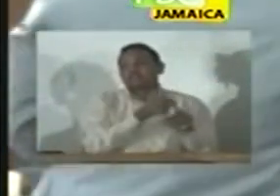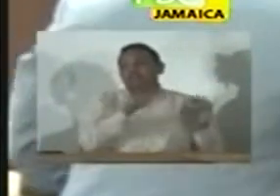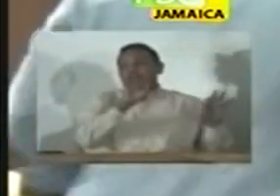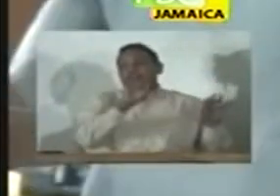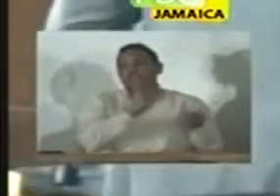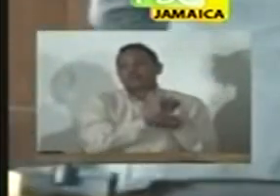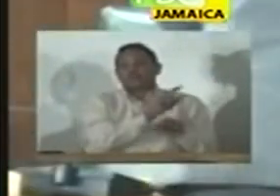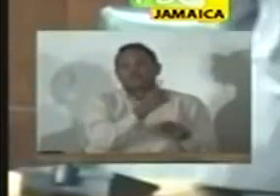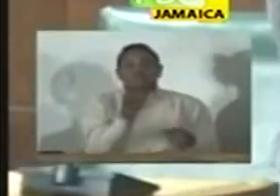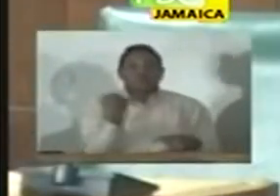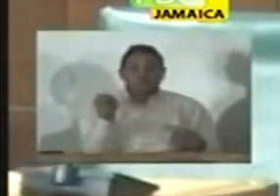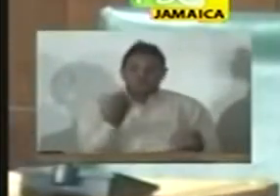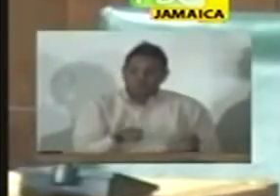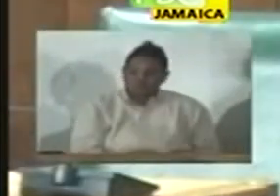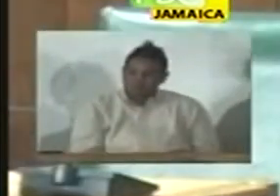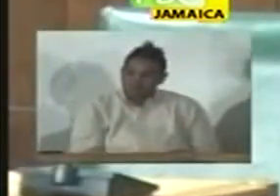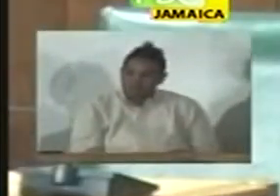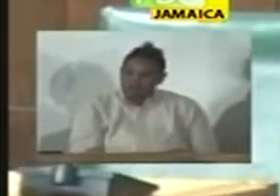that he has done.